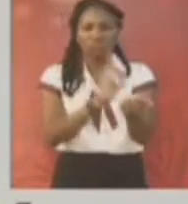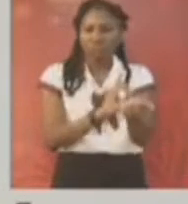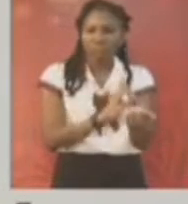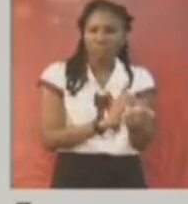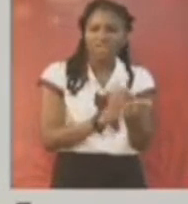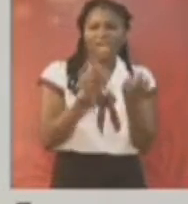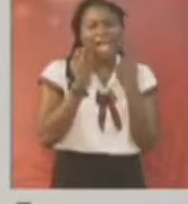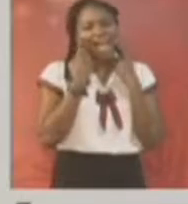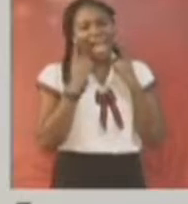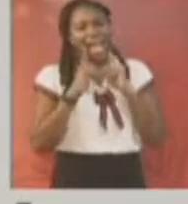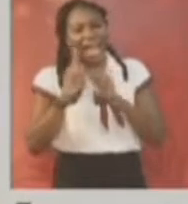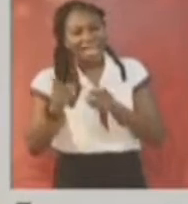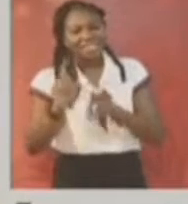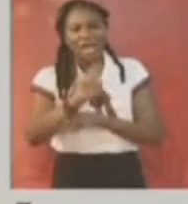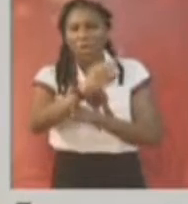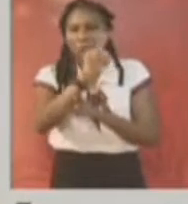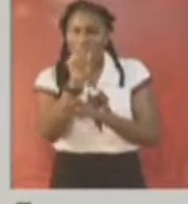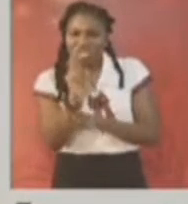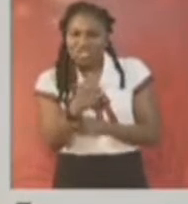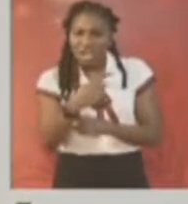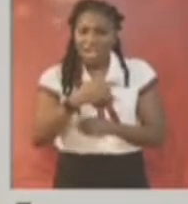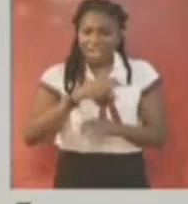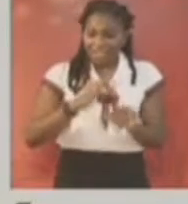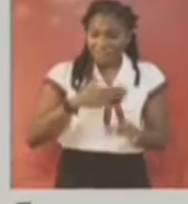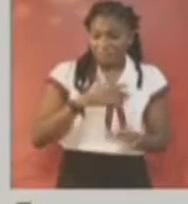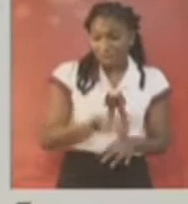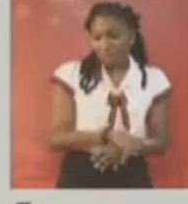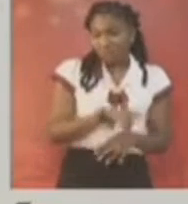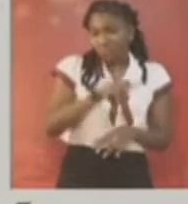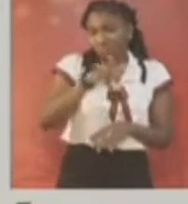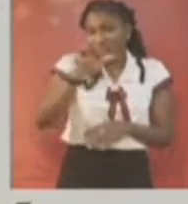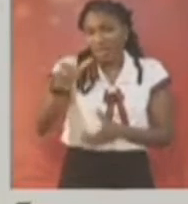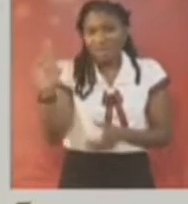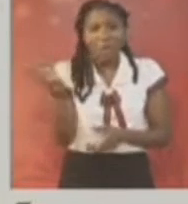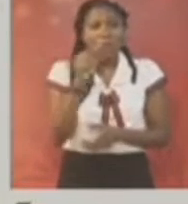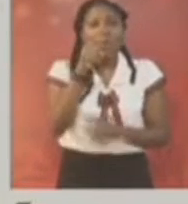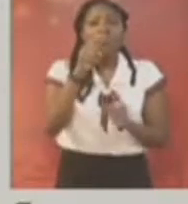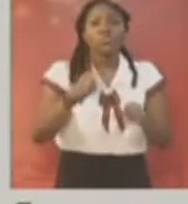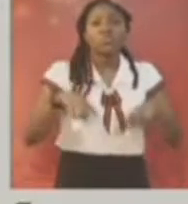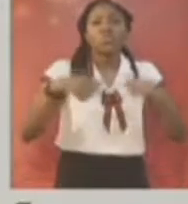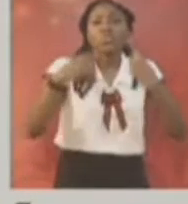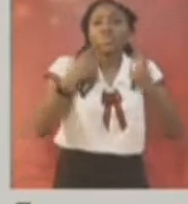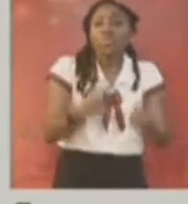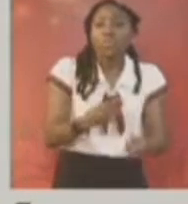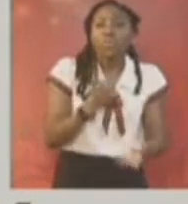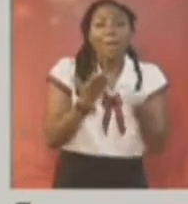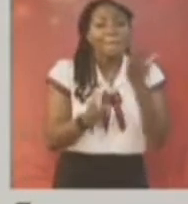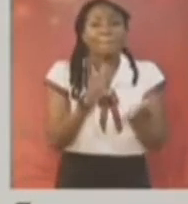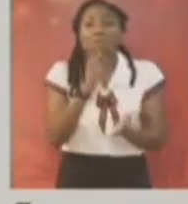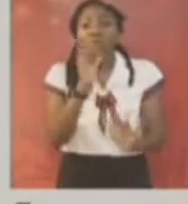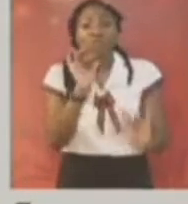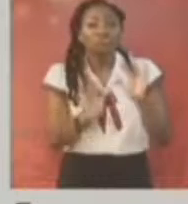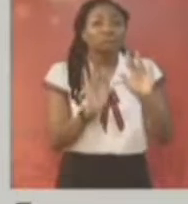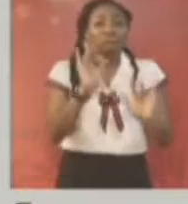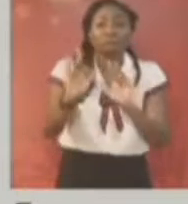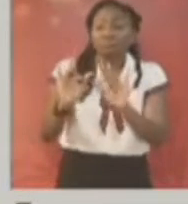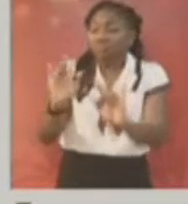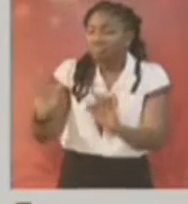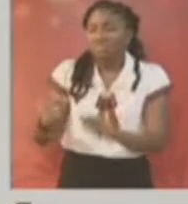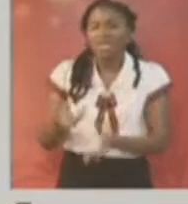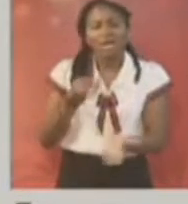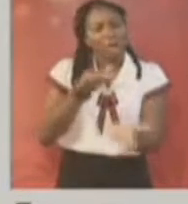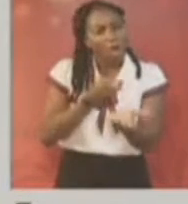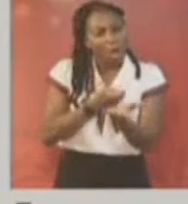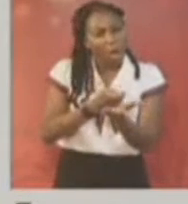on potential exposures, movements, where you would have been prior to being ill, where you may have gone after being ill. Giving honest